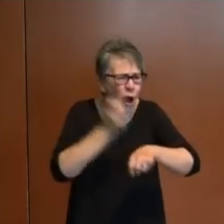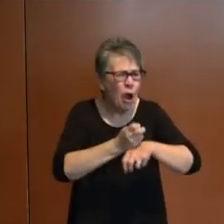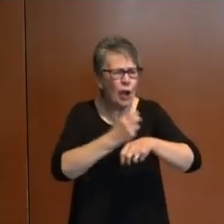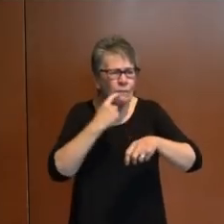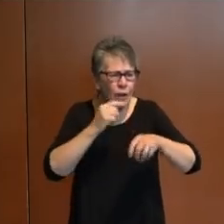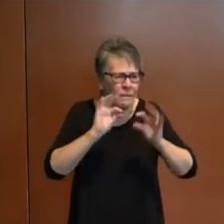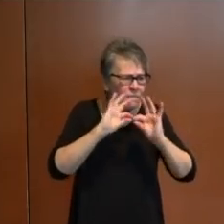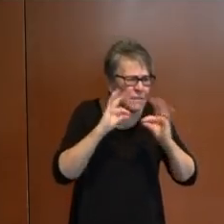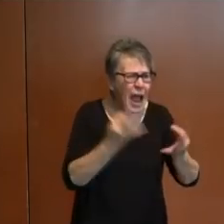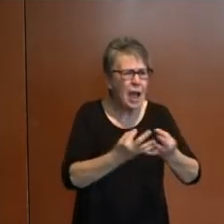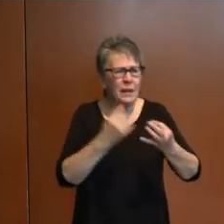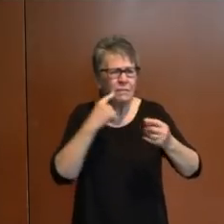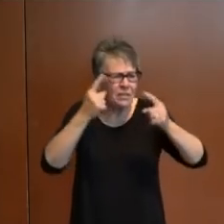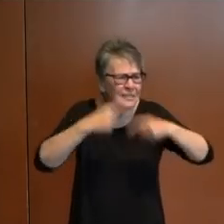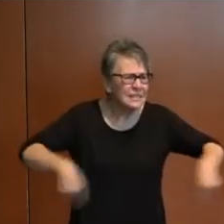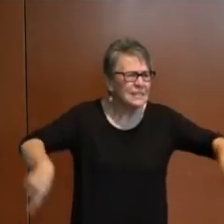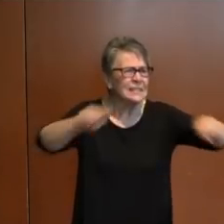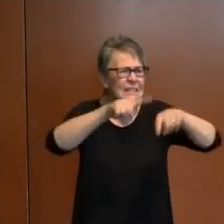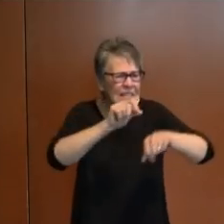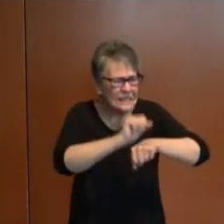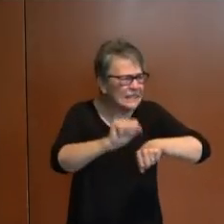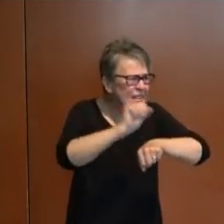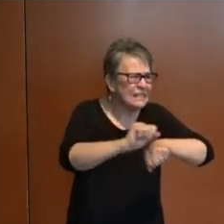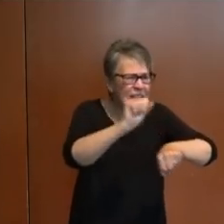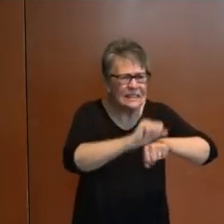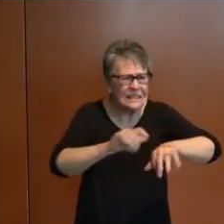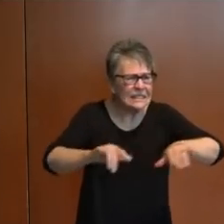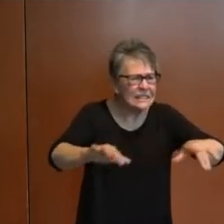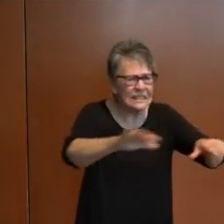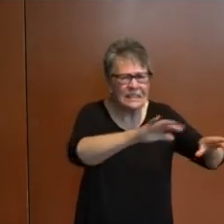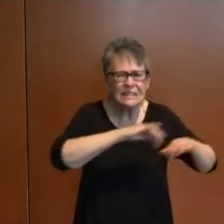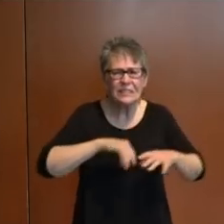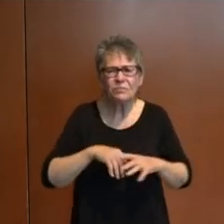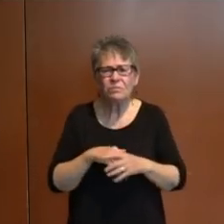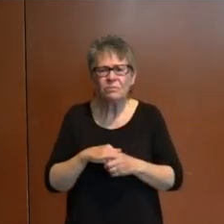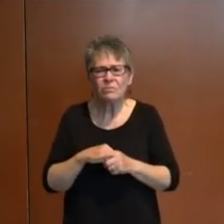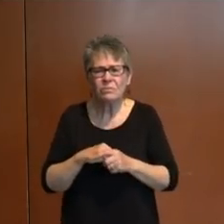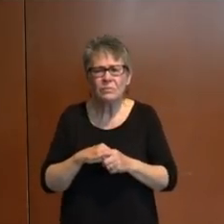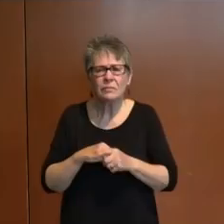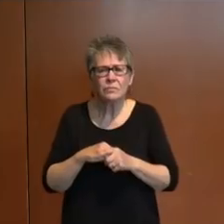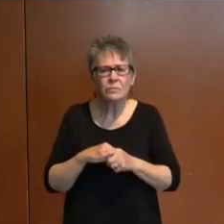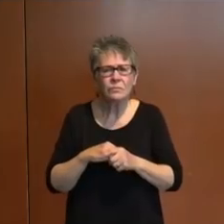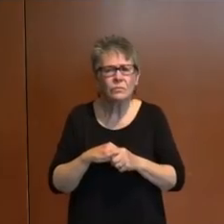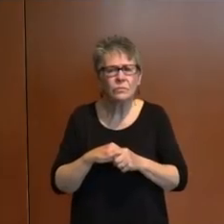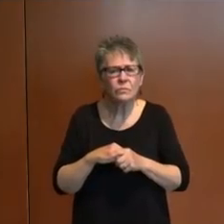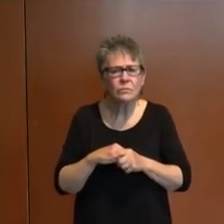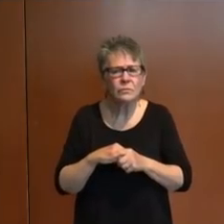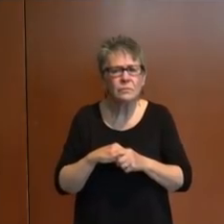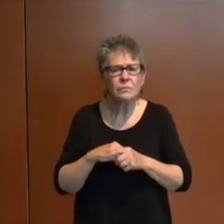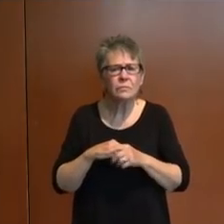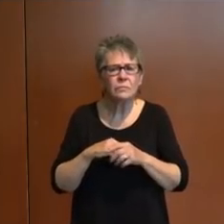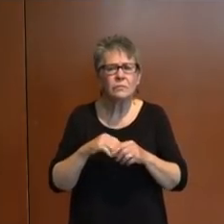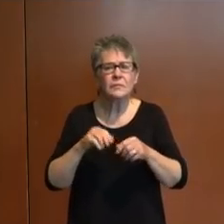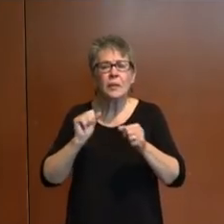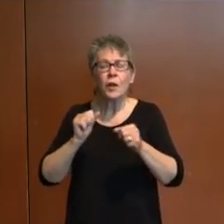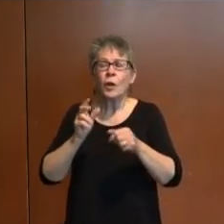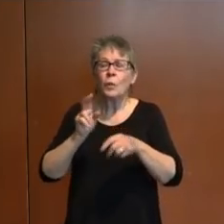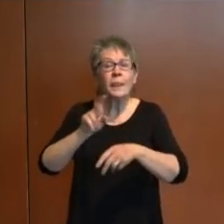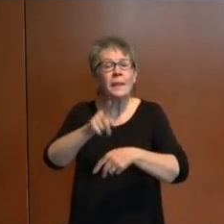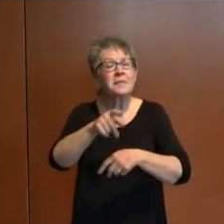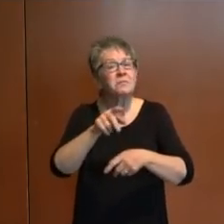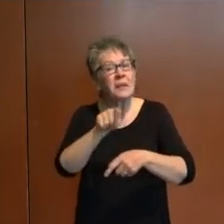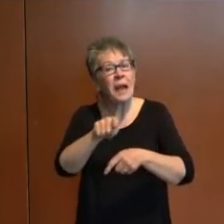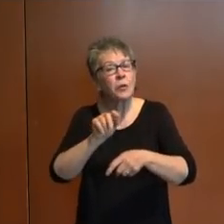we urge you to maintain your sense of community. Stay in touch with one another. Reach out to your elderly